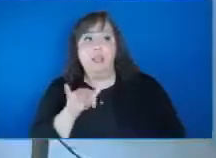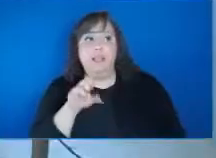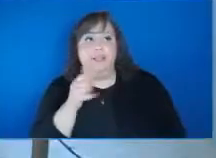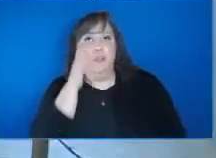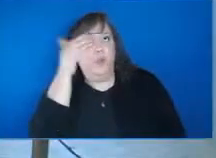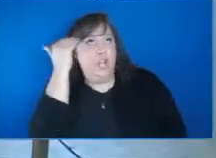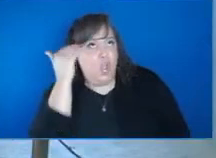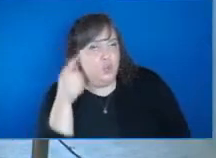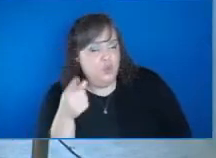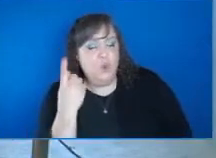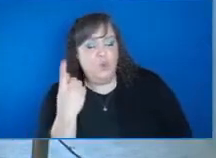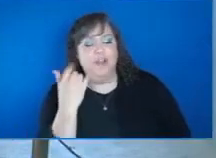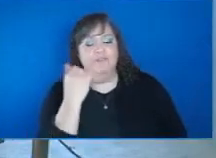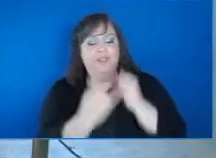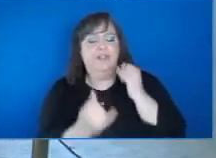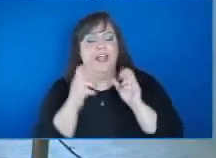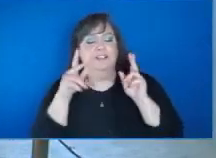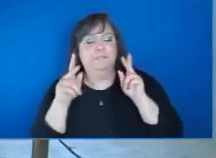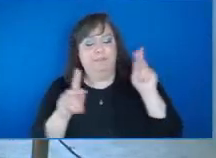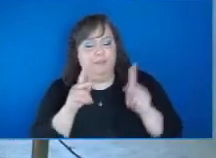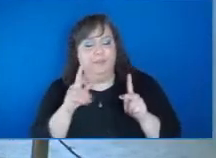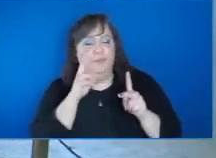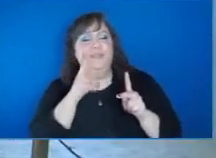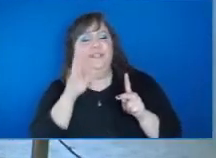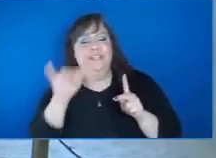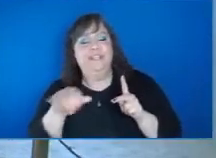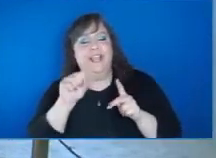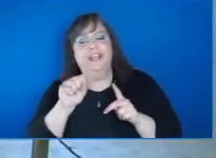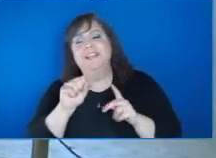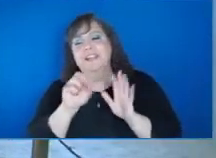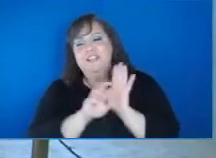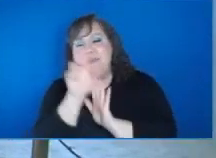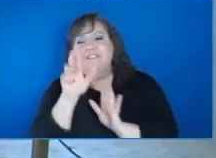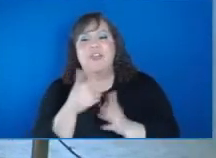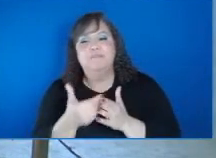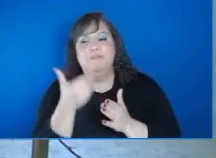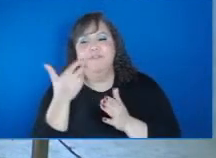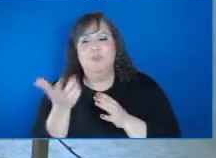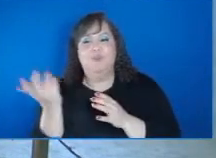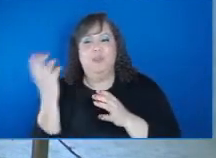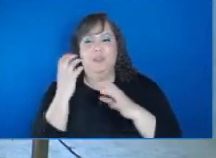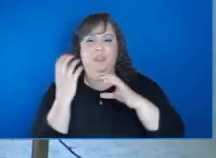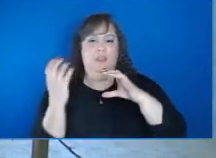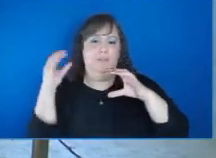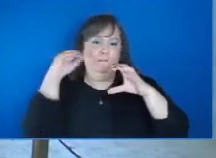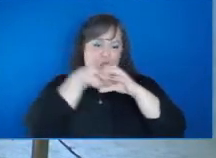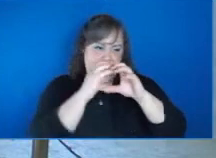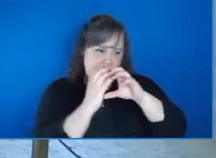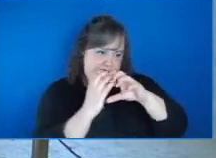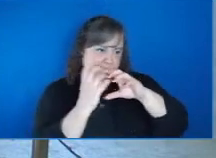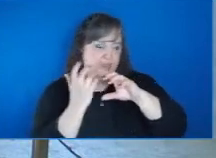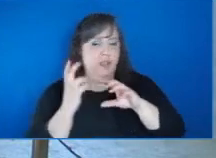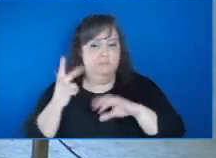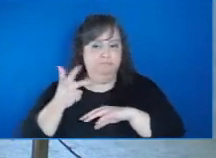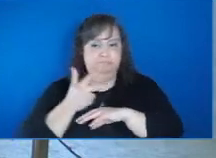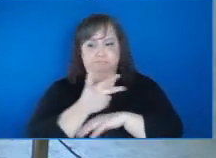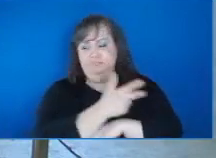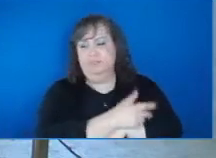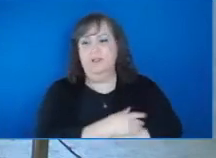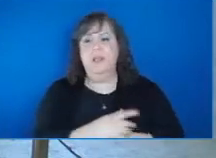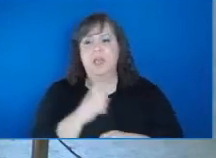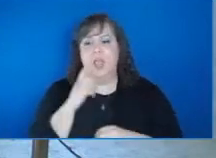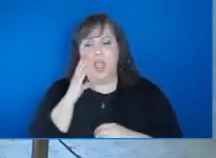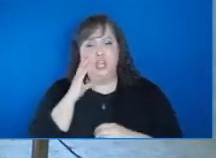to see the spacecraft, yes, right? Yes, I was one of the last people to see the spacecraft before we encapsulated. I know this thing inside out, so